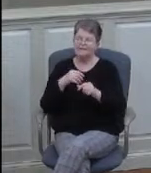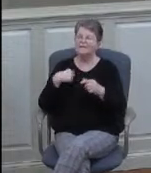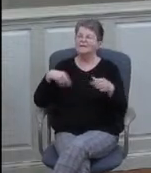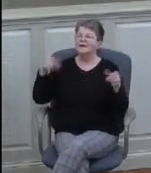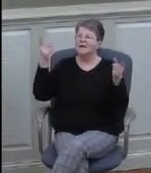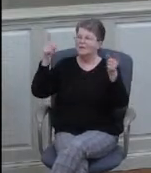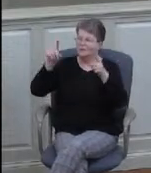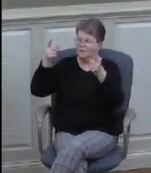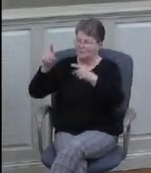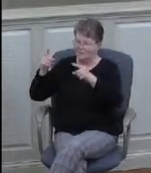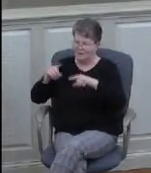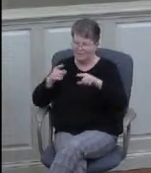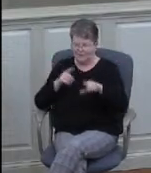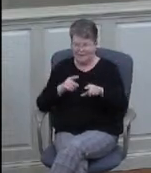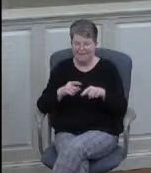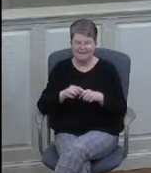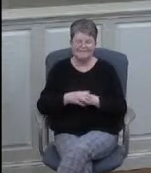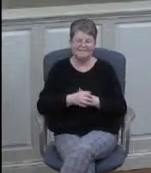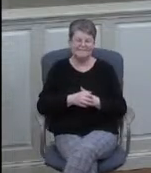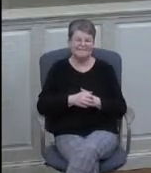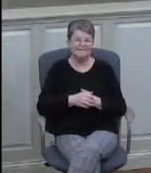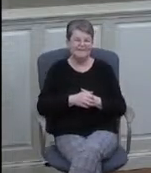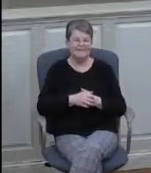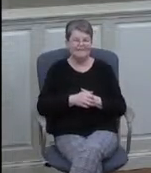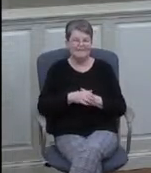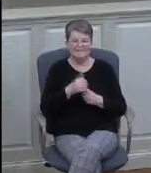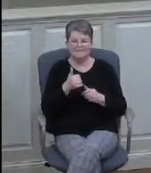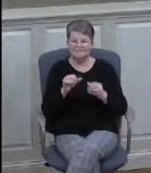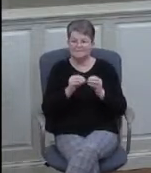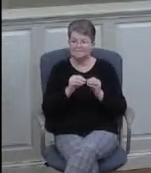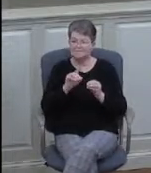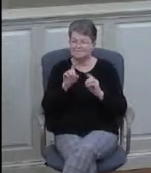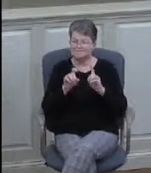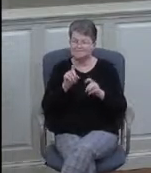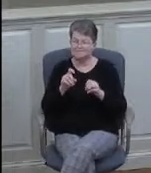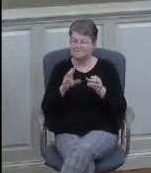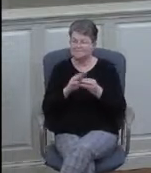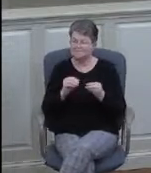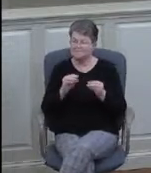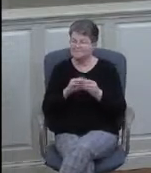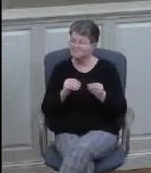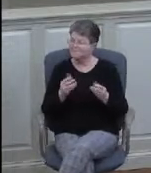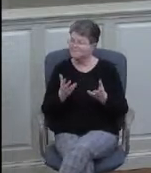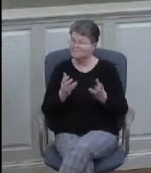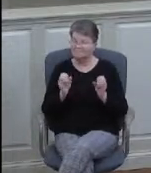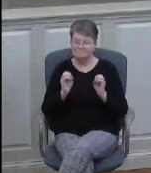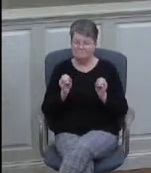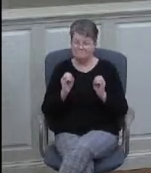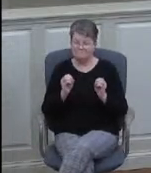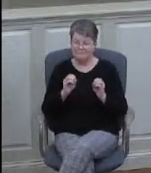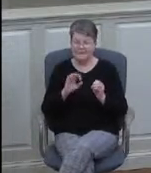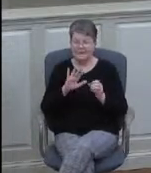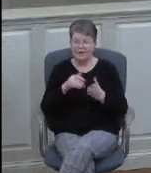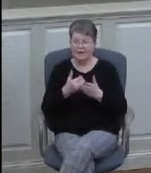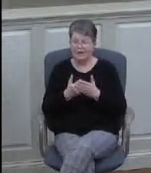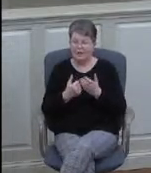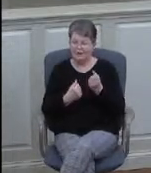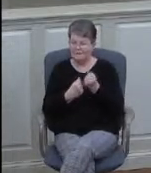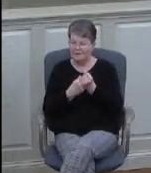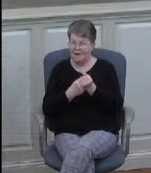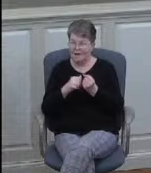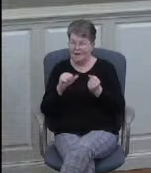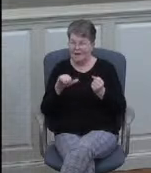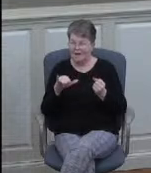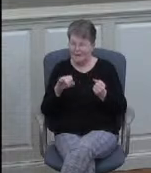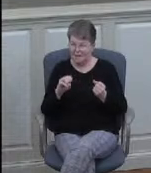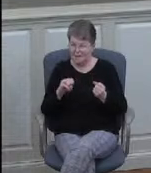pointing that out. Yeah. Any further questions or comments? Seeing none, all in favor of the motion, say aye.